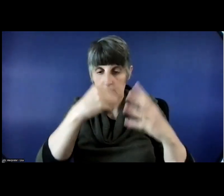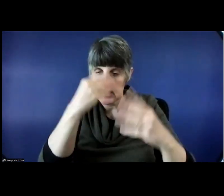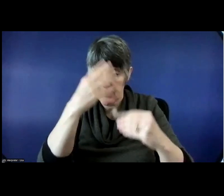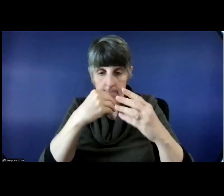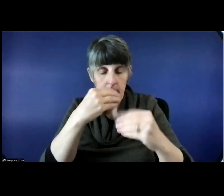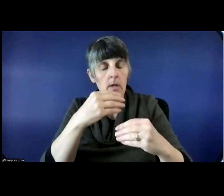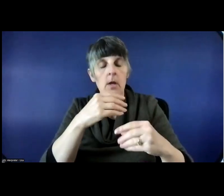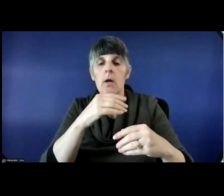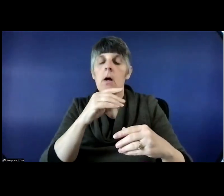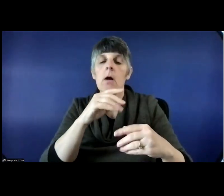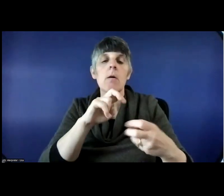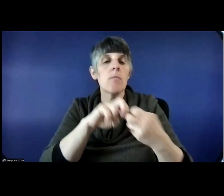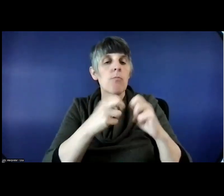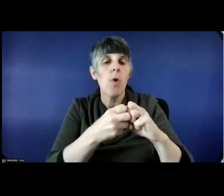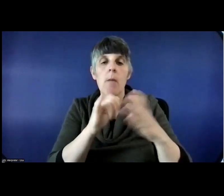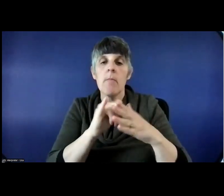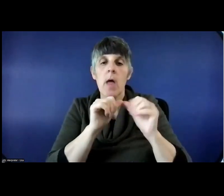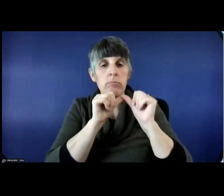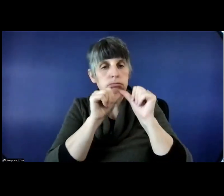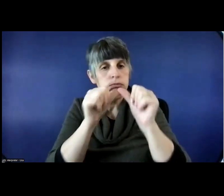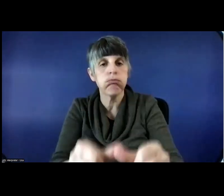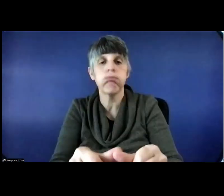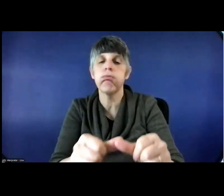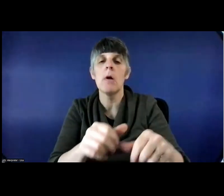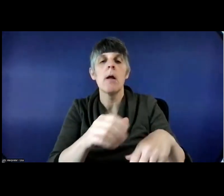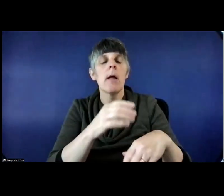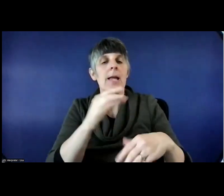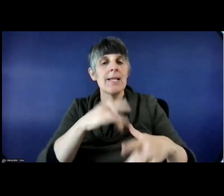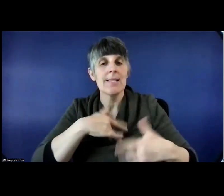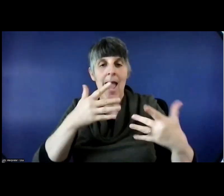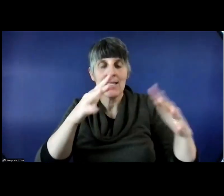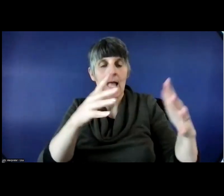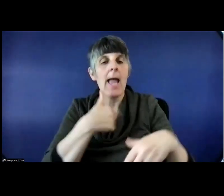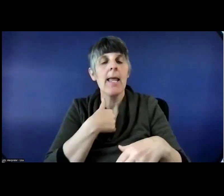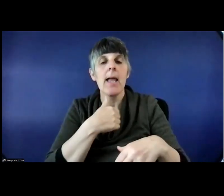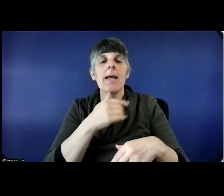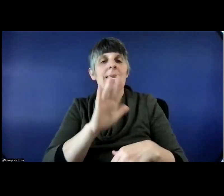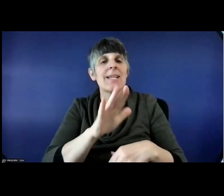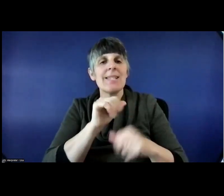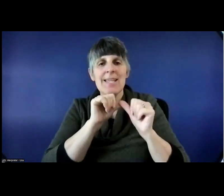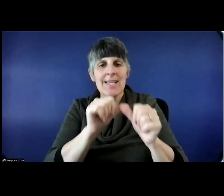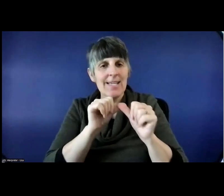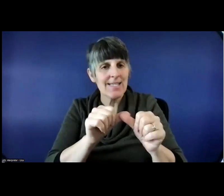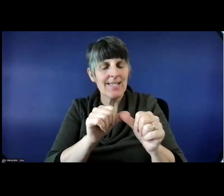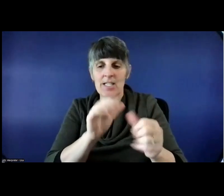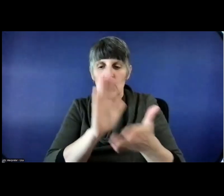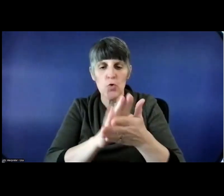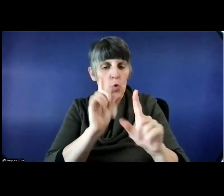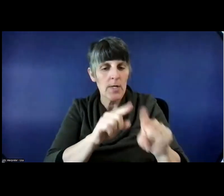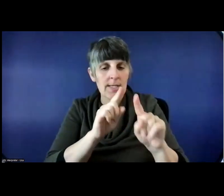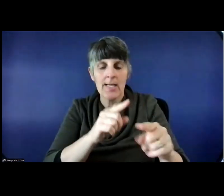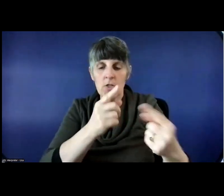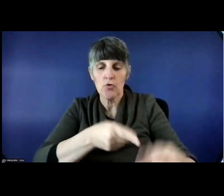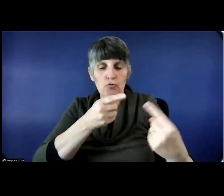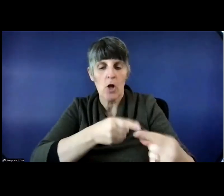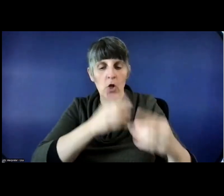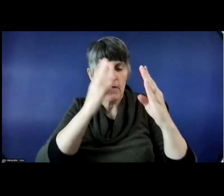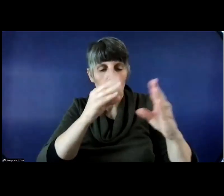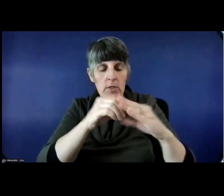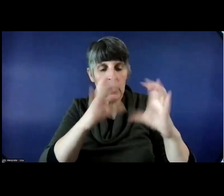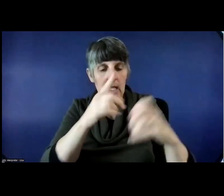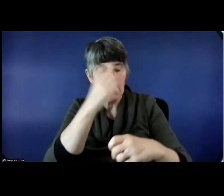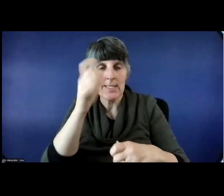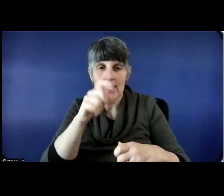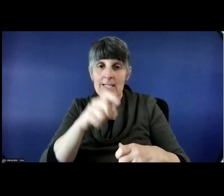that has further exacerbated his anxiety. He has inconsistent school attendance and trouble focusing in class because he needs to be